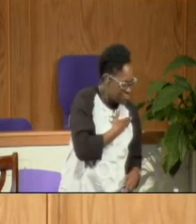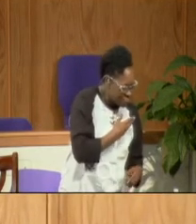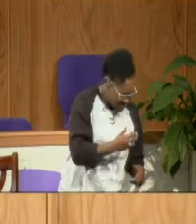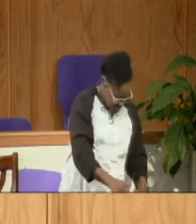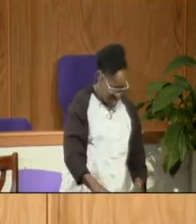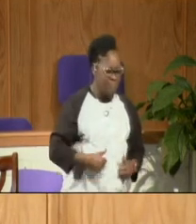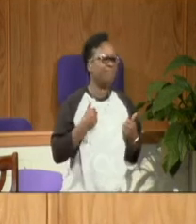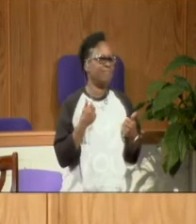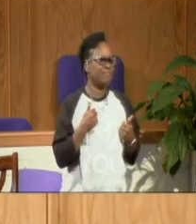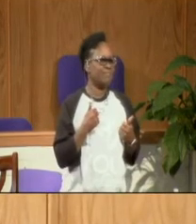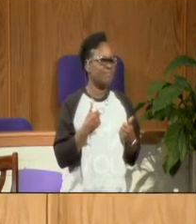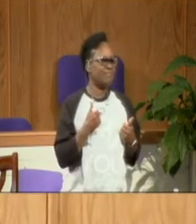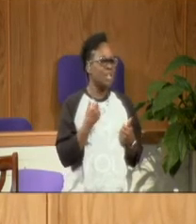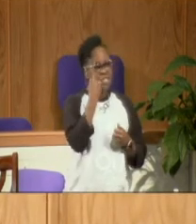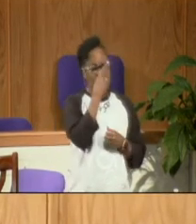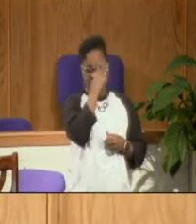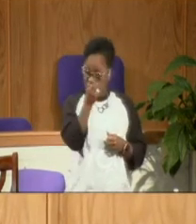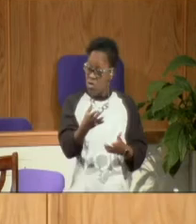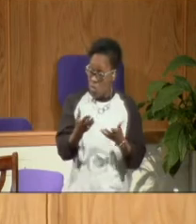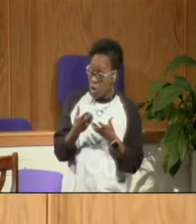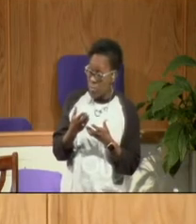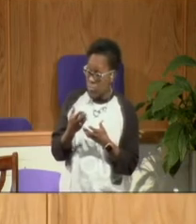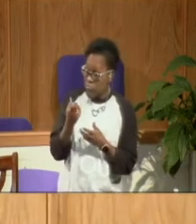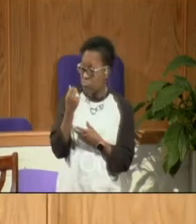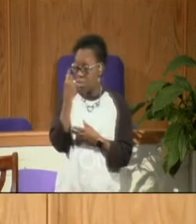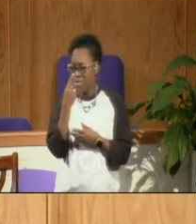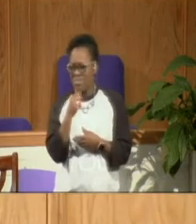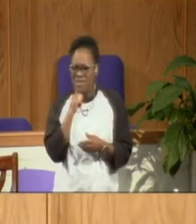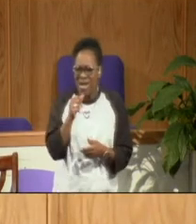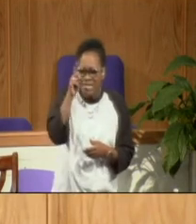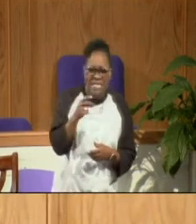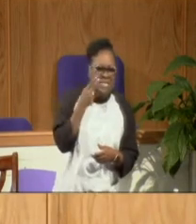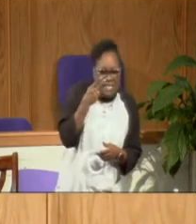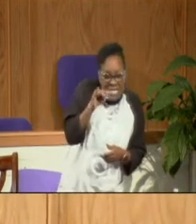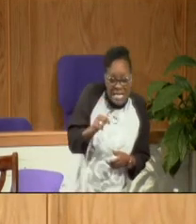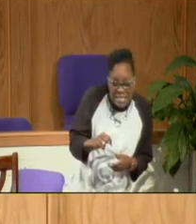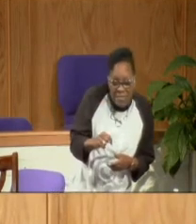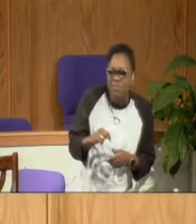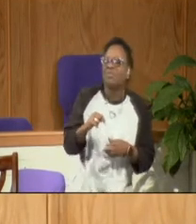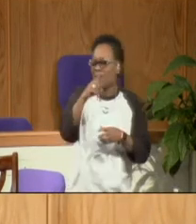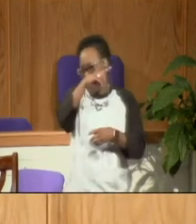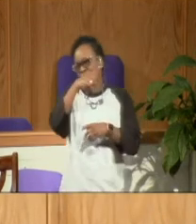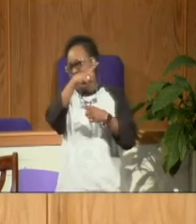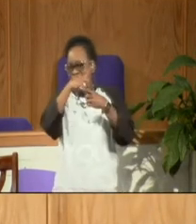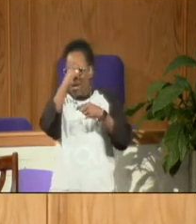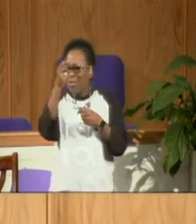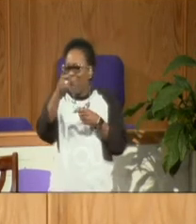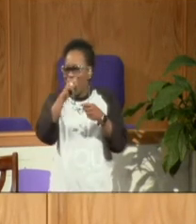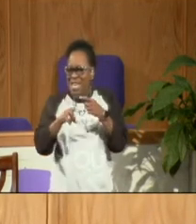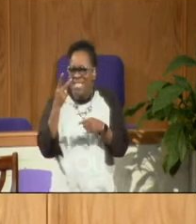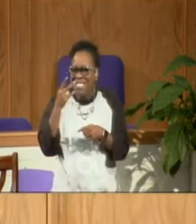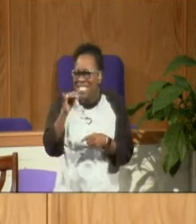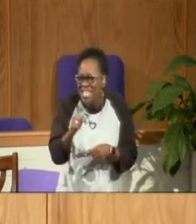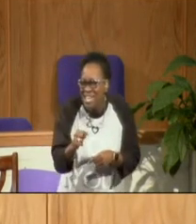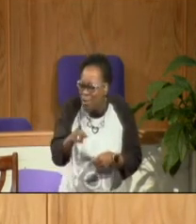he wanted him to believe rather than see the miracle. Can I tell somebody, just cause you can't see it, let me tell you,